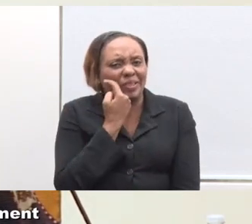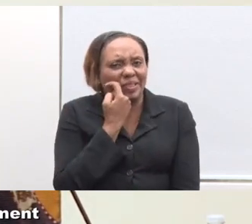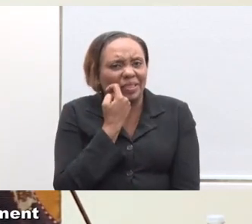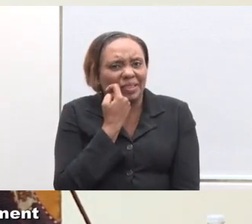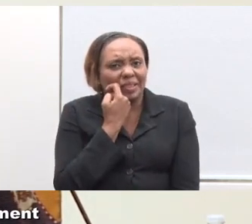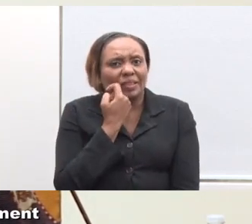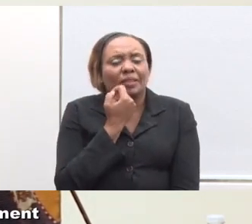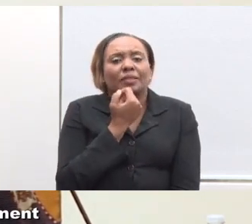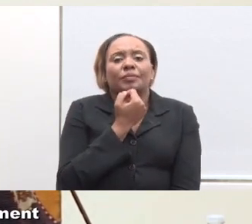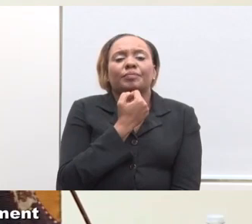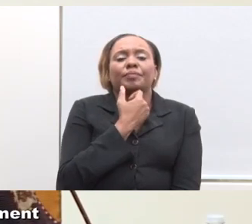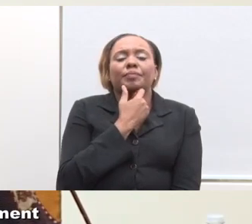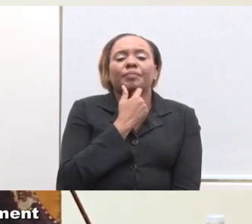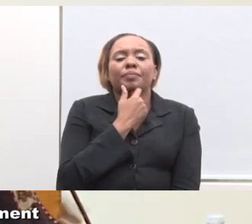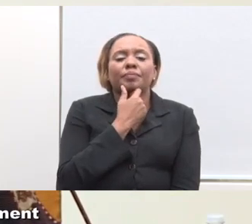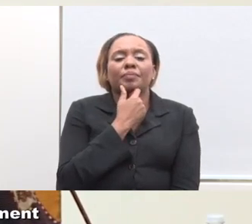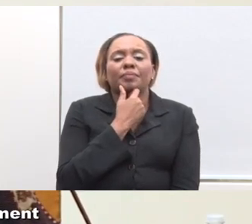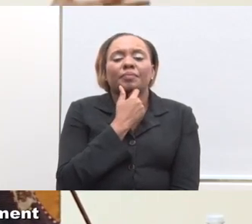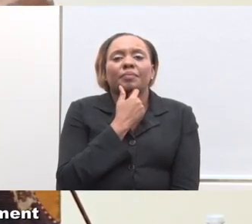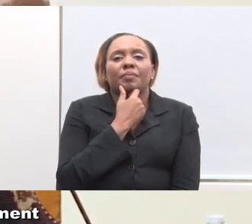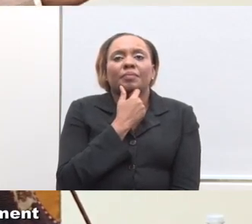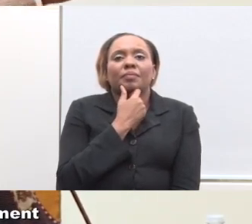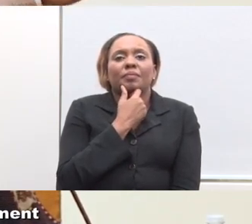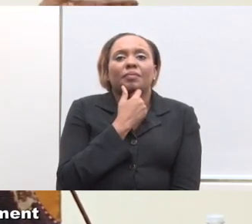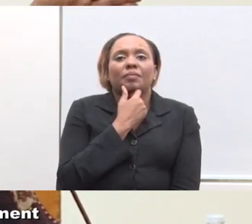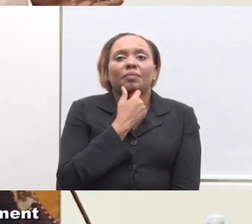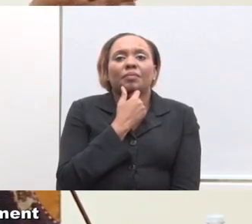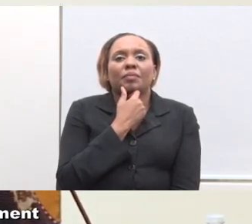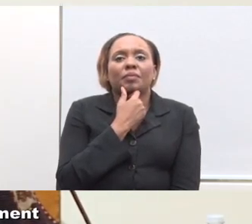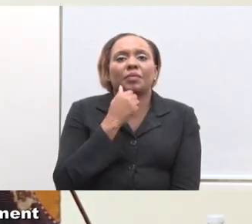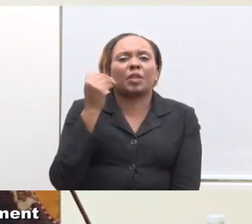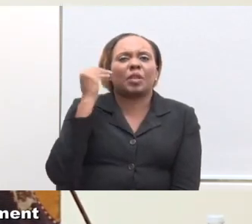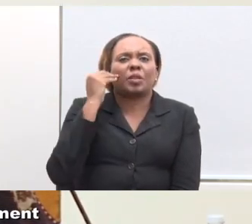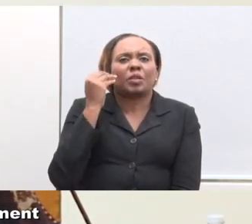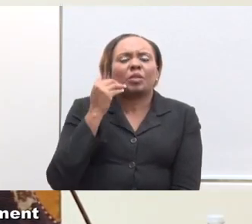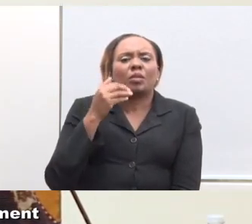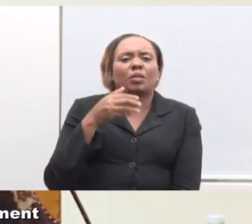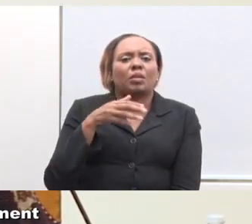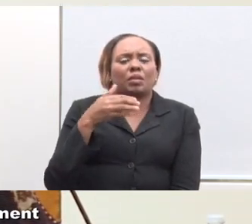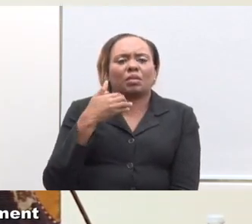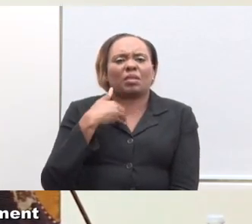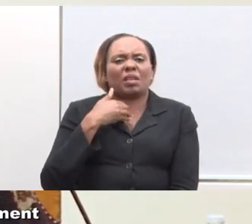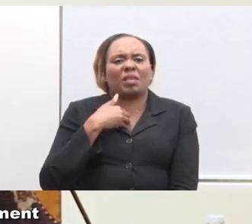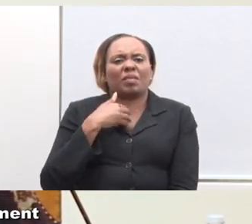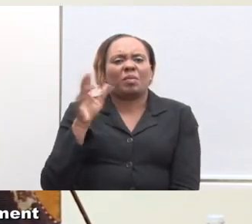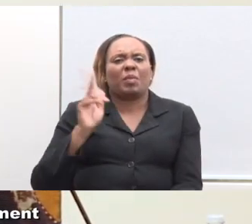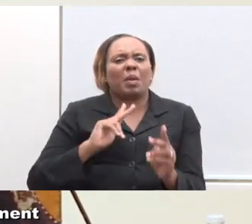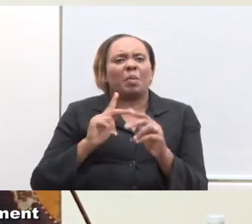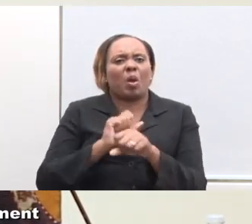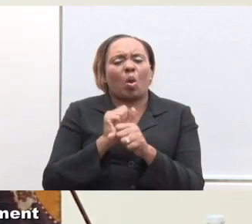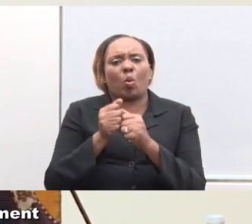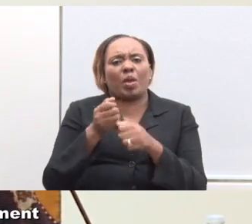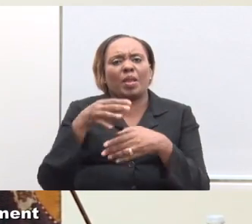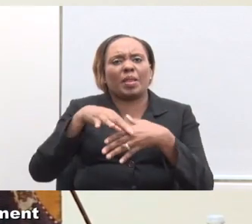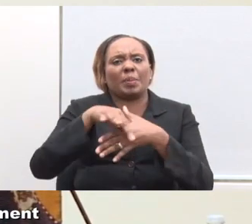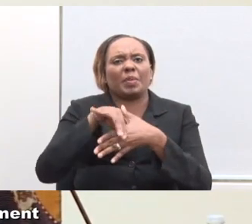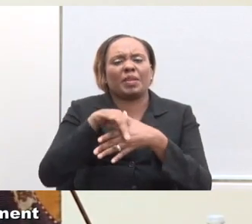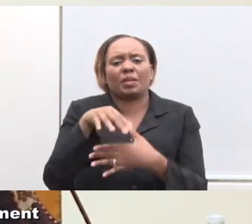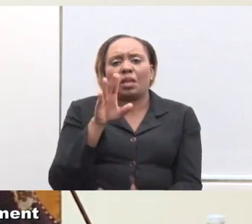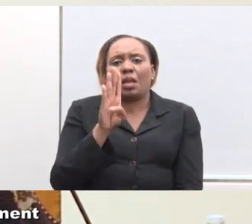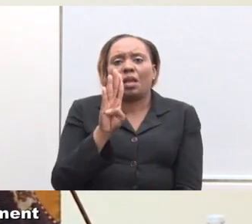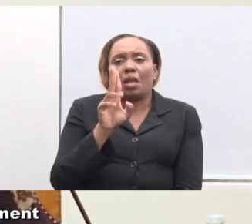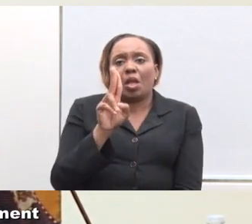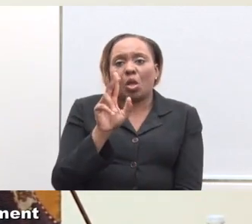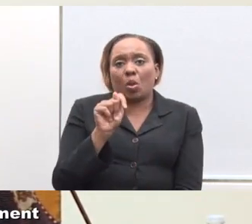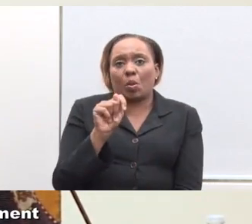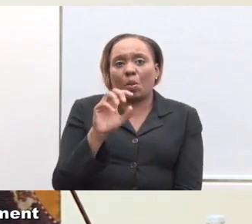use where burnt out, Mr. Speaker, where the butchers used to be, my good friend, my constituent who is no longer with us,